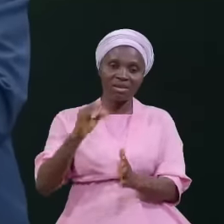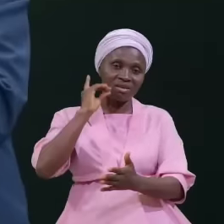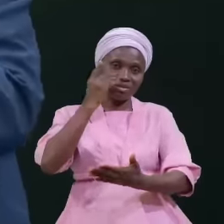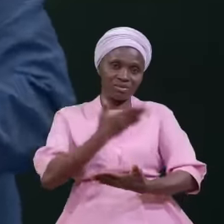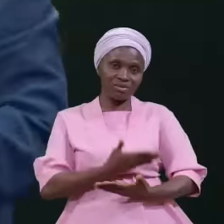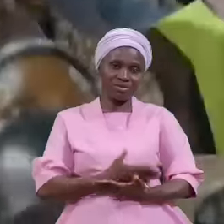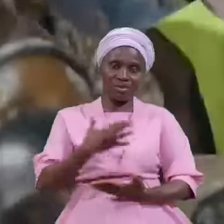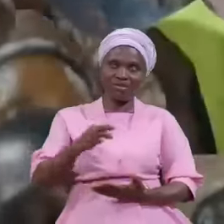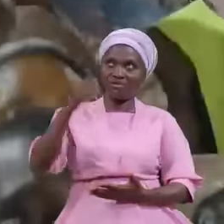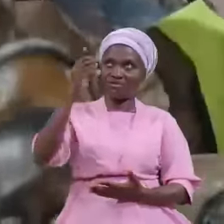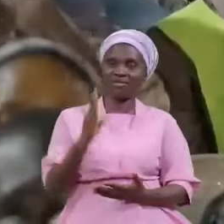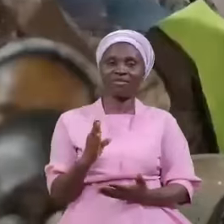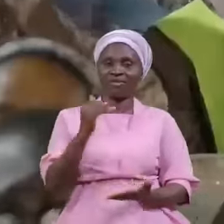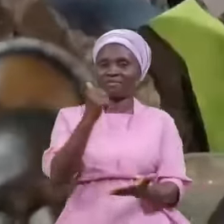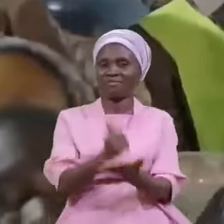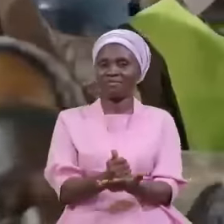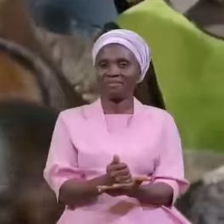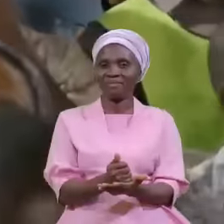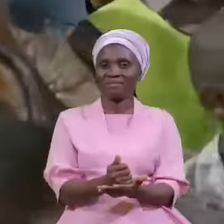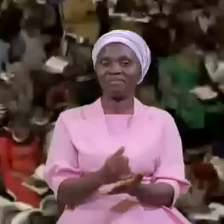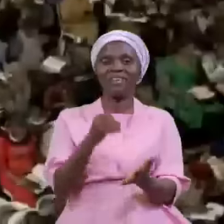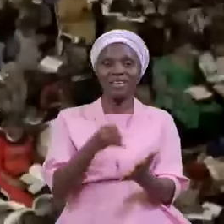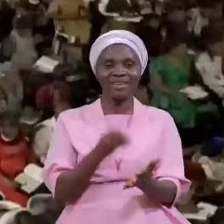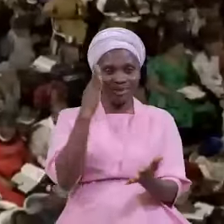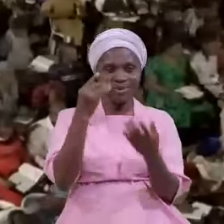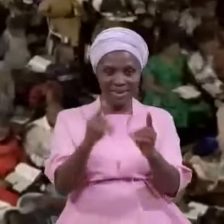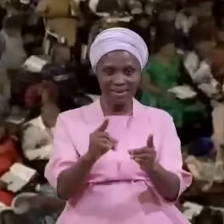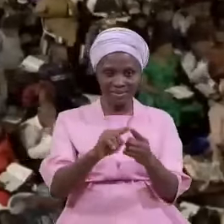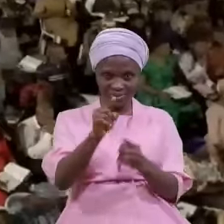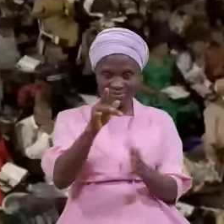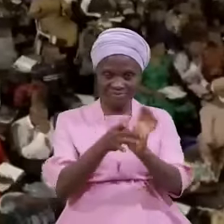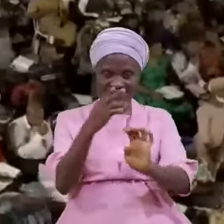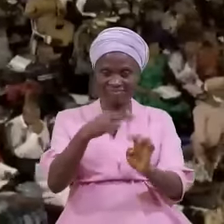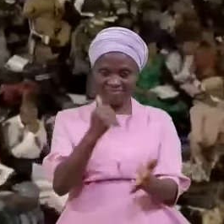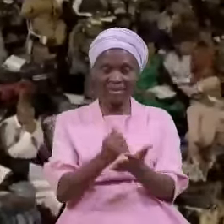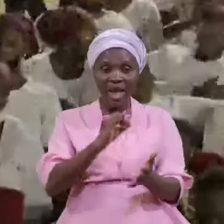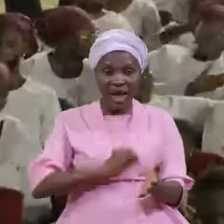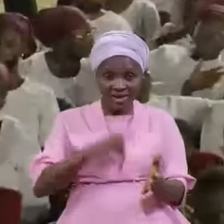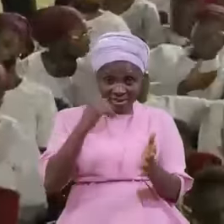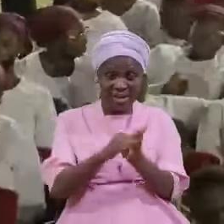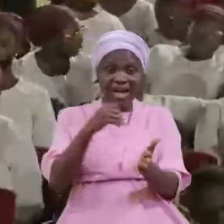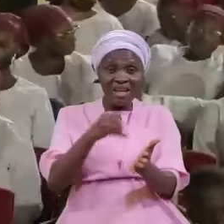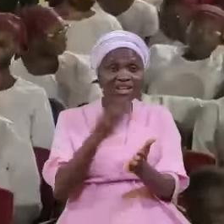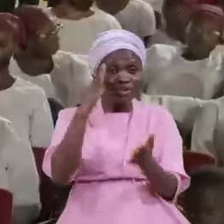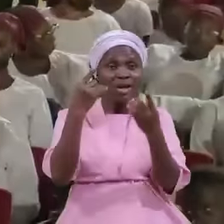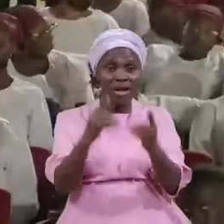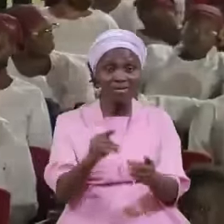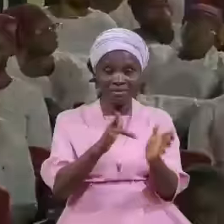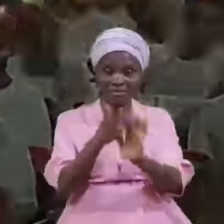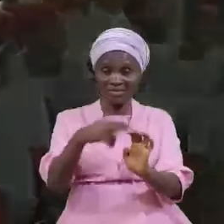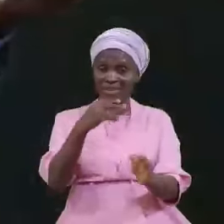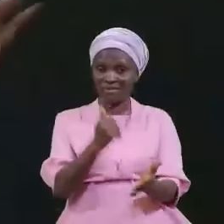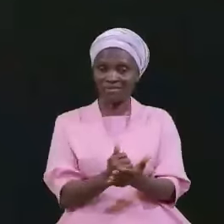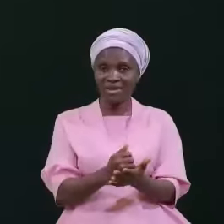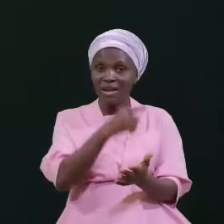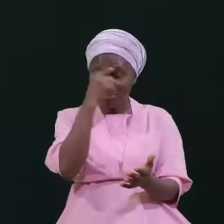God. It will happen. I said it will happen because it became him